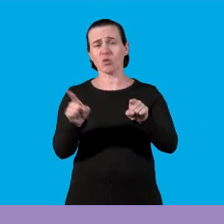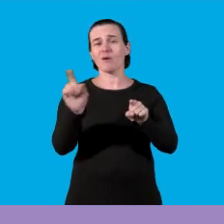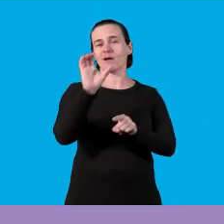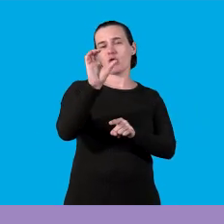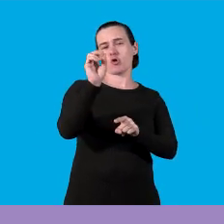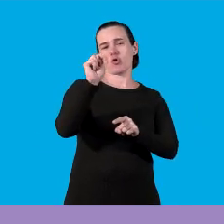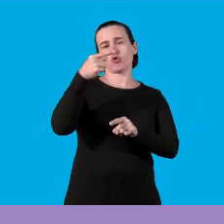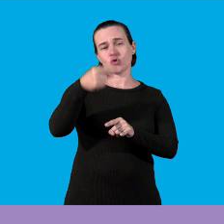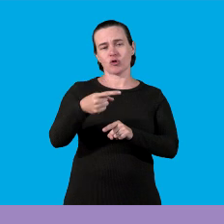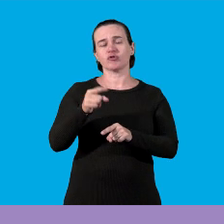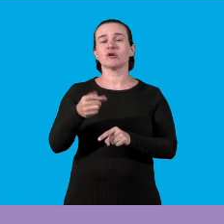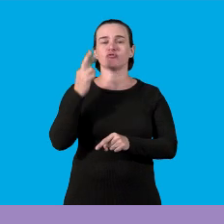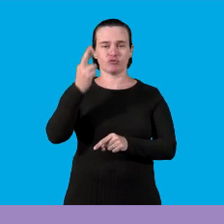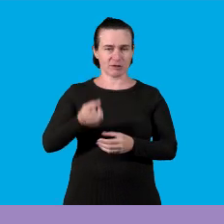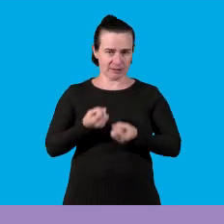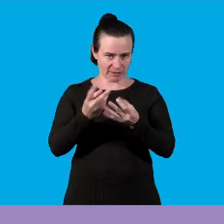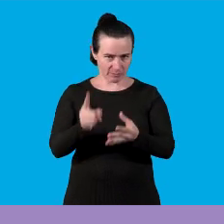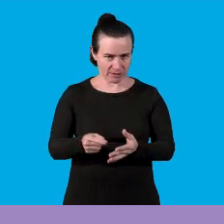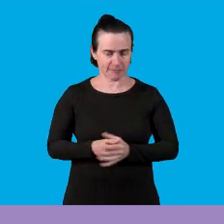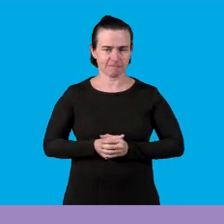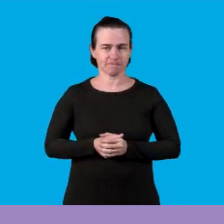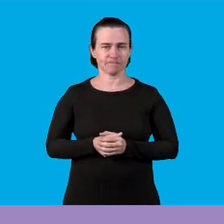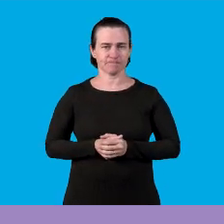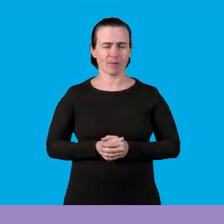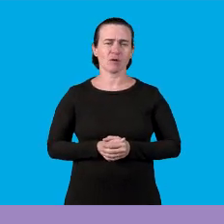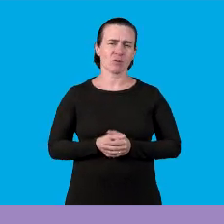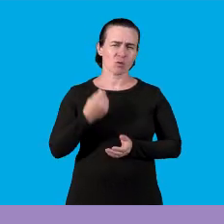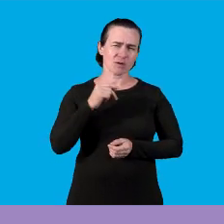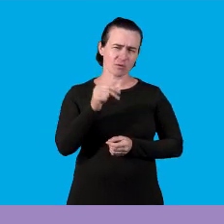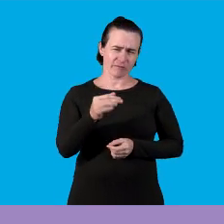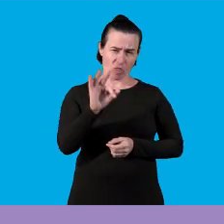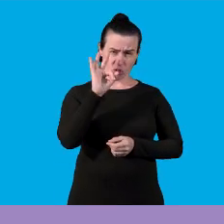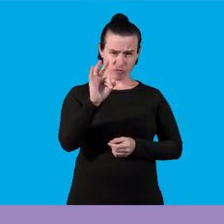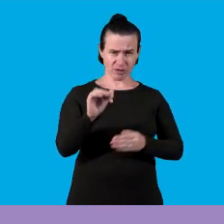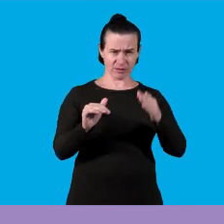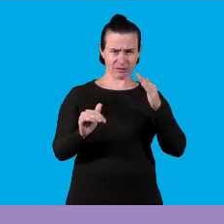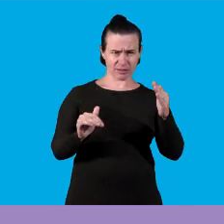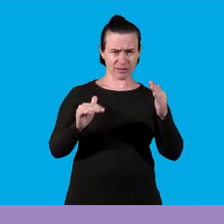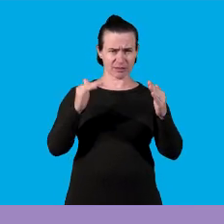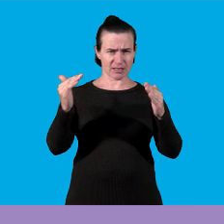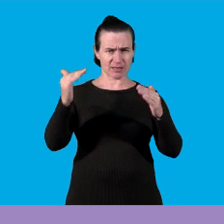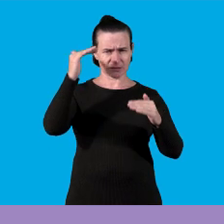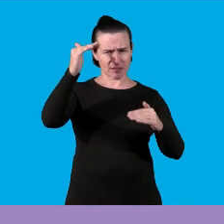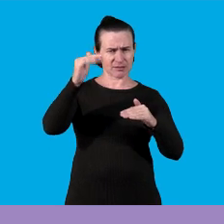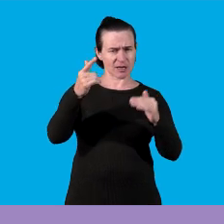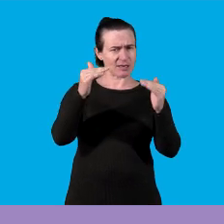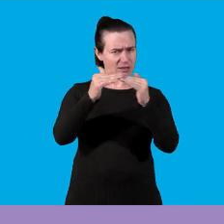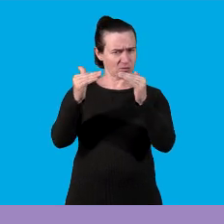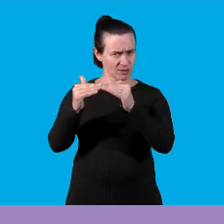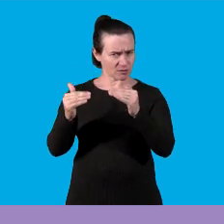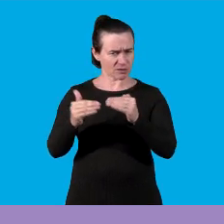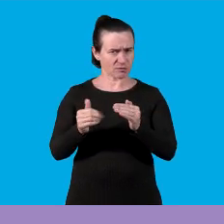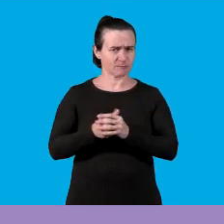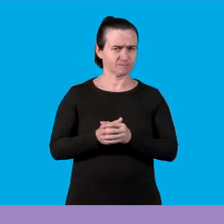are congruent and give reasons. Already, we've got three sides that are equal, and we are told